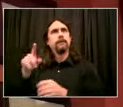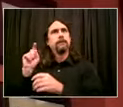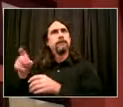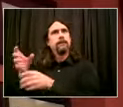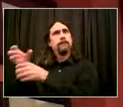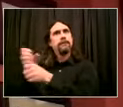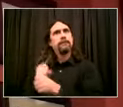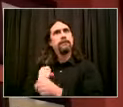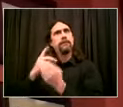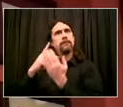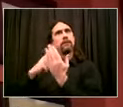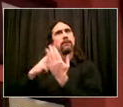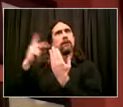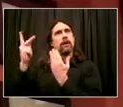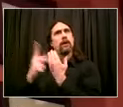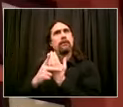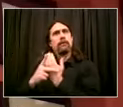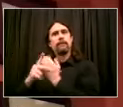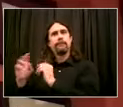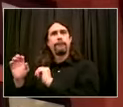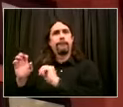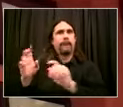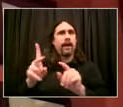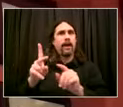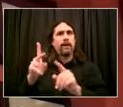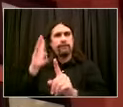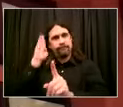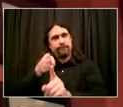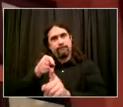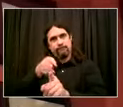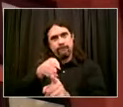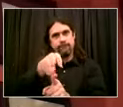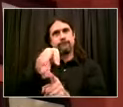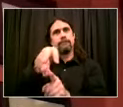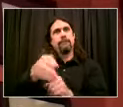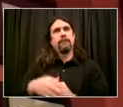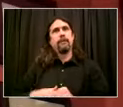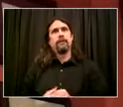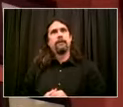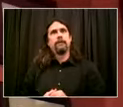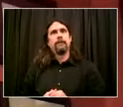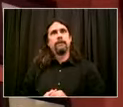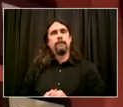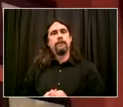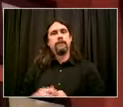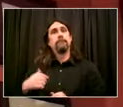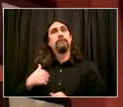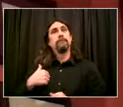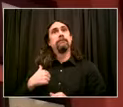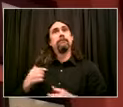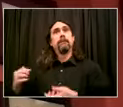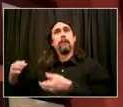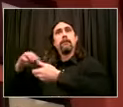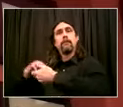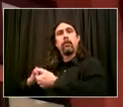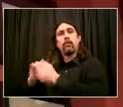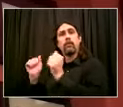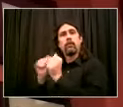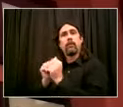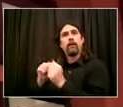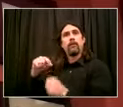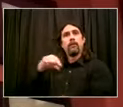a pleasure to see my friend and my partner, the borough president, Donald Richards. We've been working very closely together with the